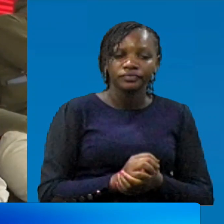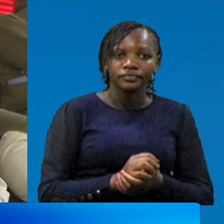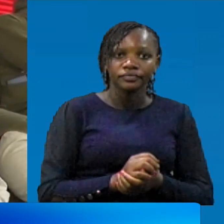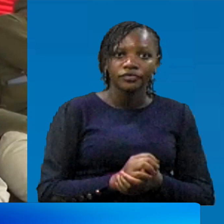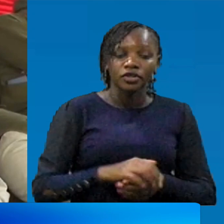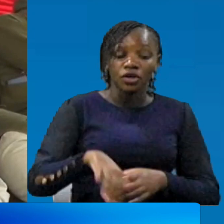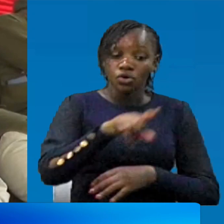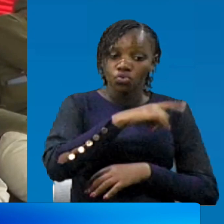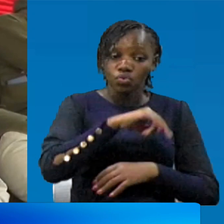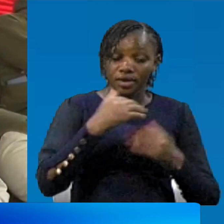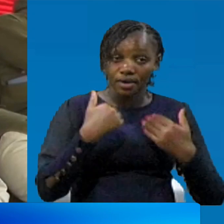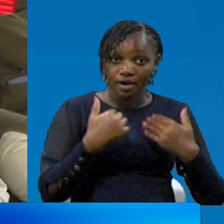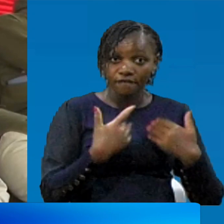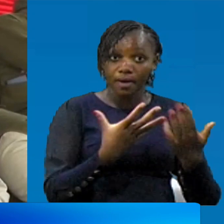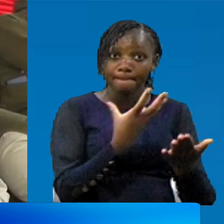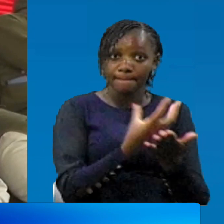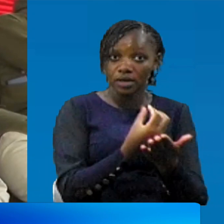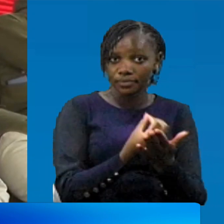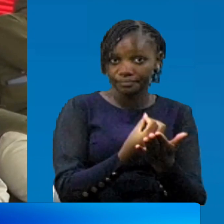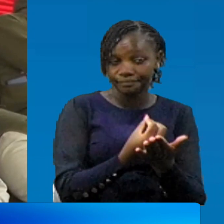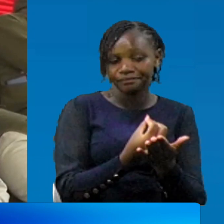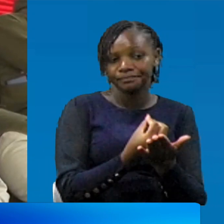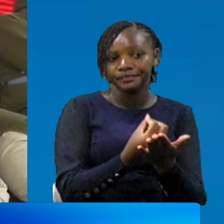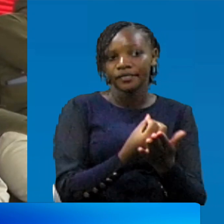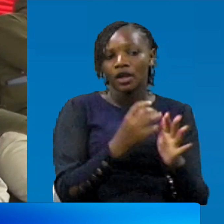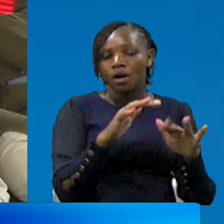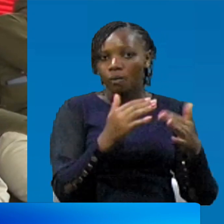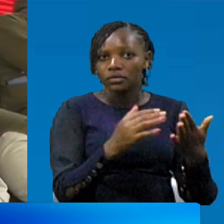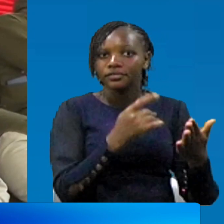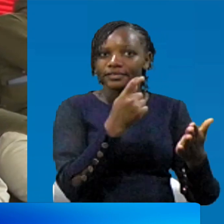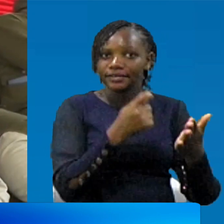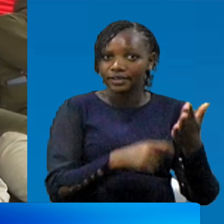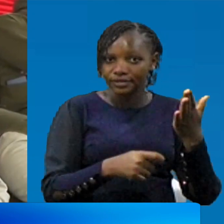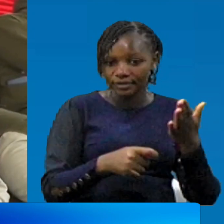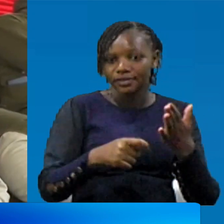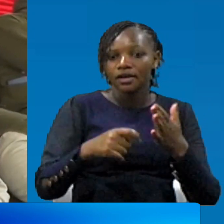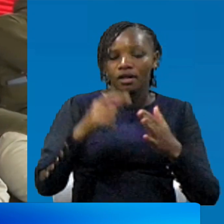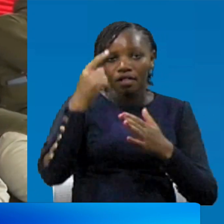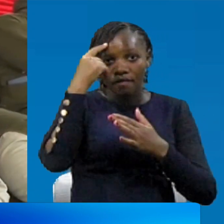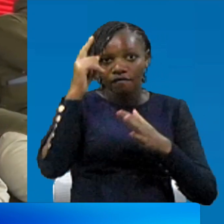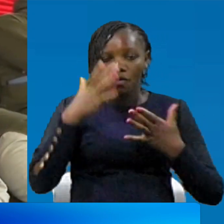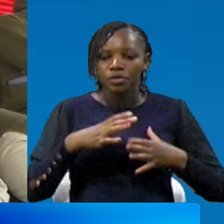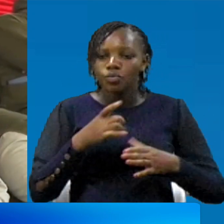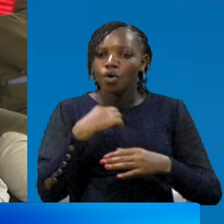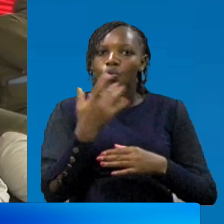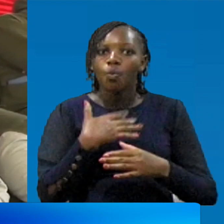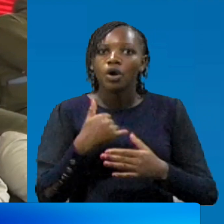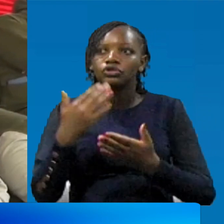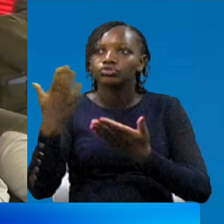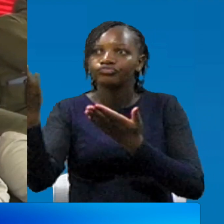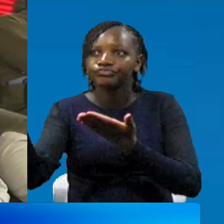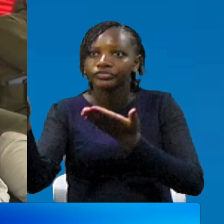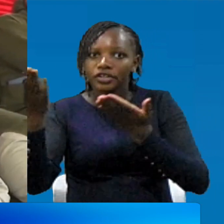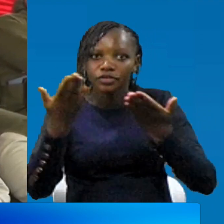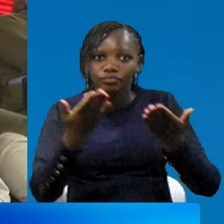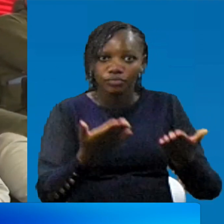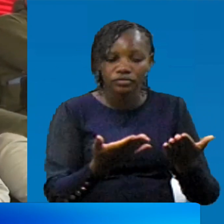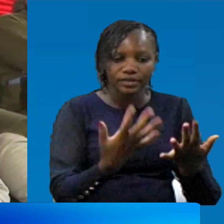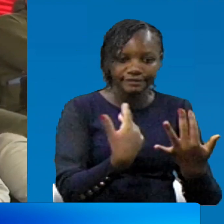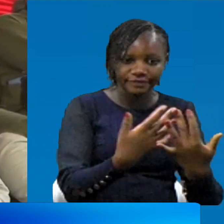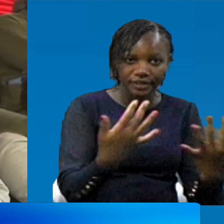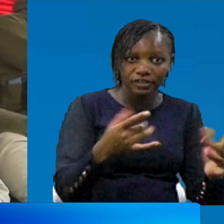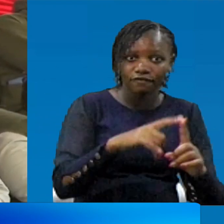tumeweka ushuru kwa wale wanaotaka kutuletea furniture zingine, na tuko na vijana wetu